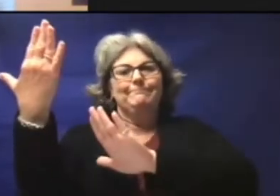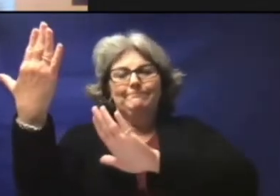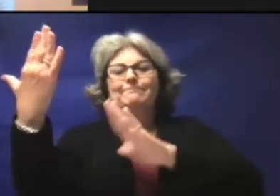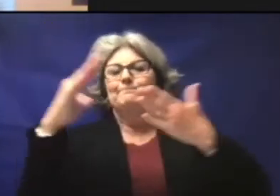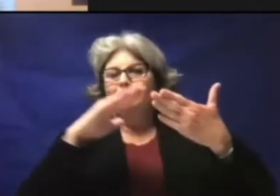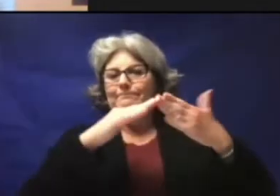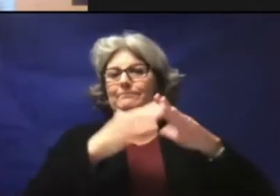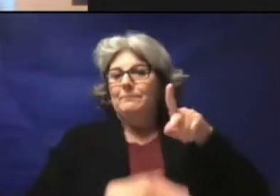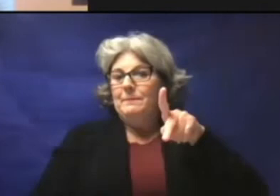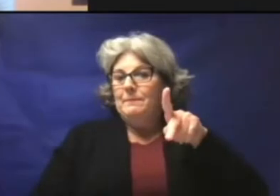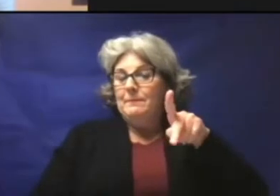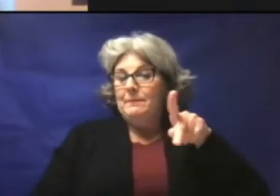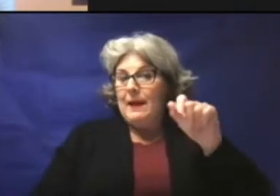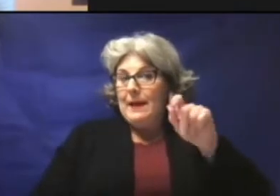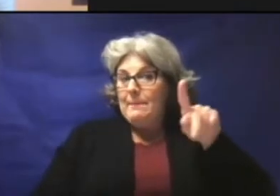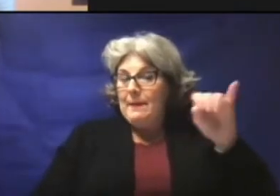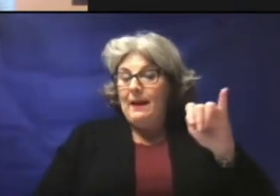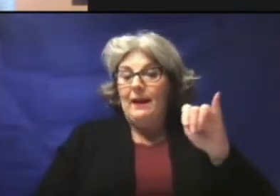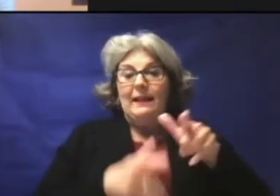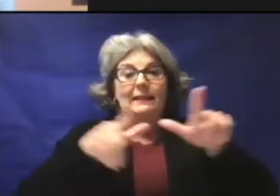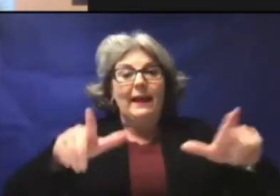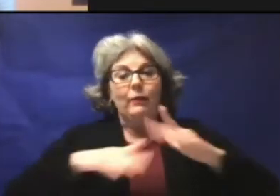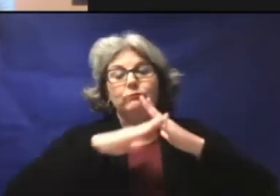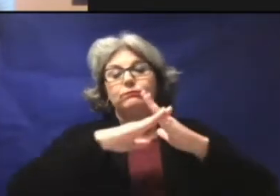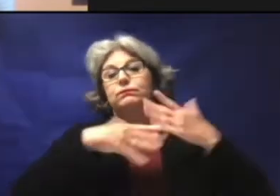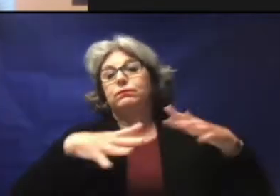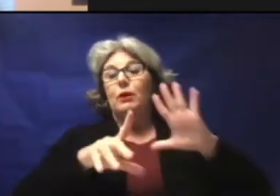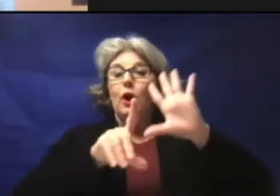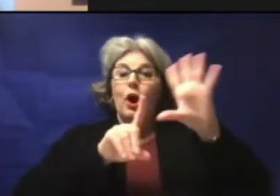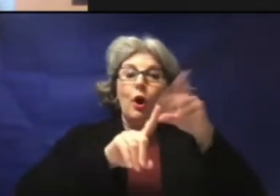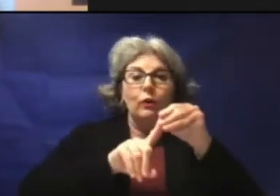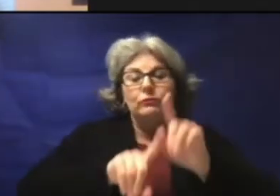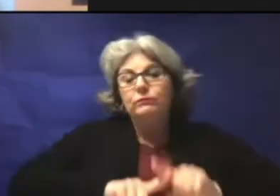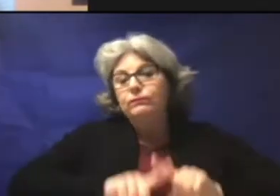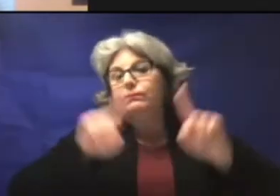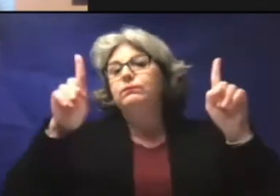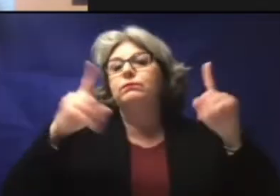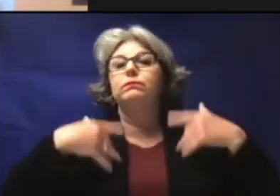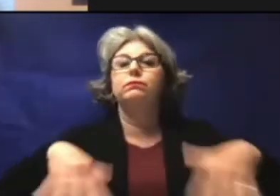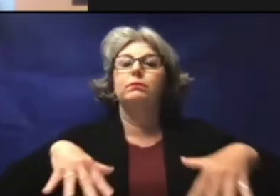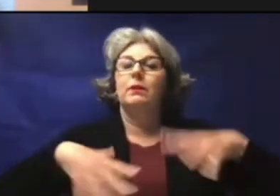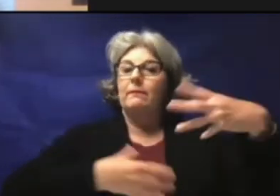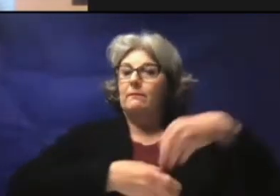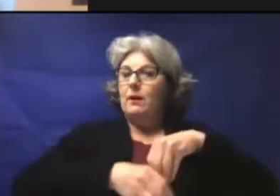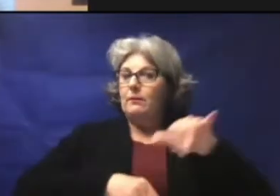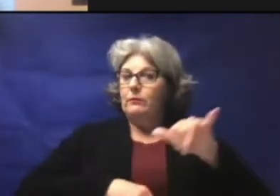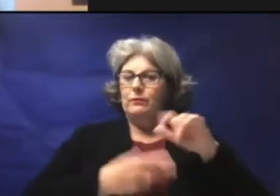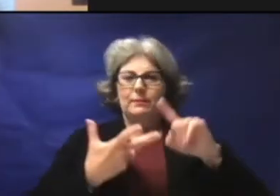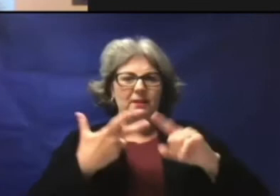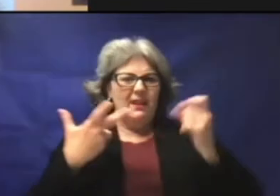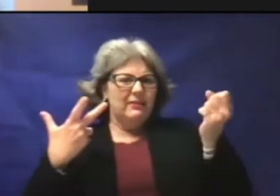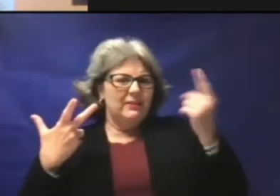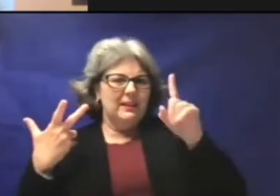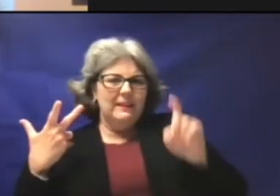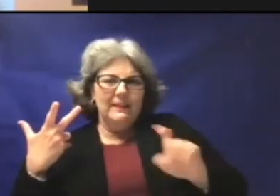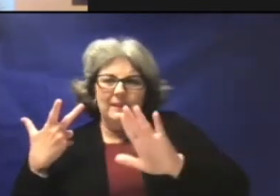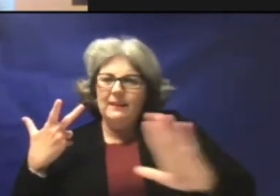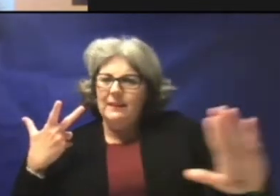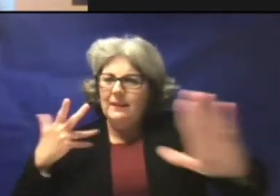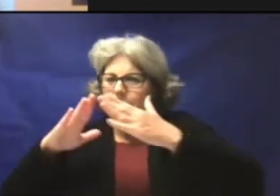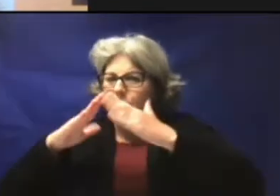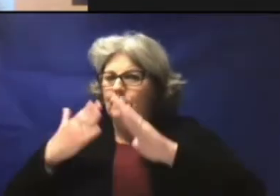community. Language barriers become huge. Cultural barriers can sometimes play a role. Understanding the needs of our